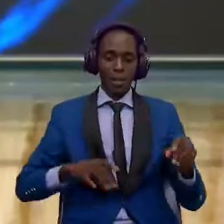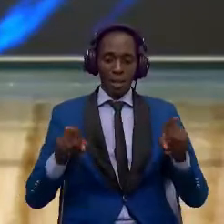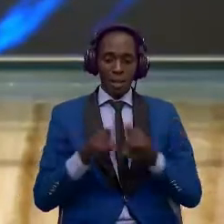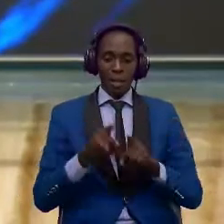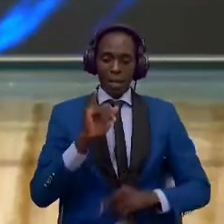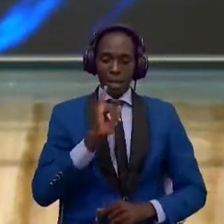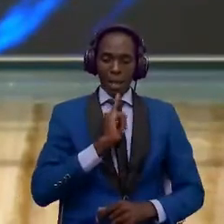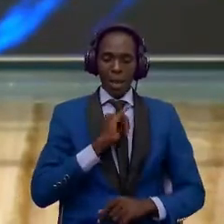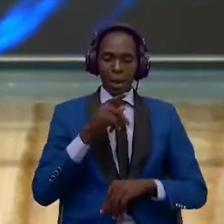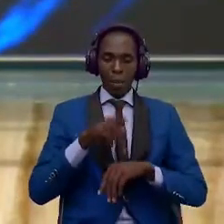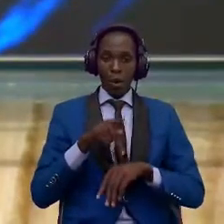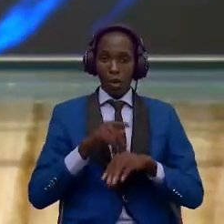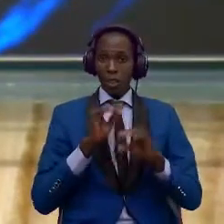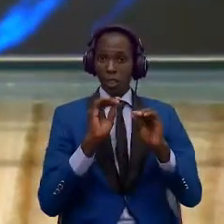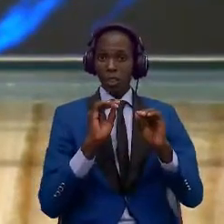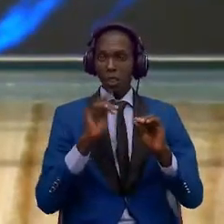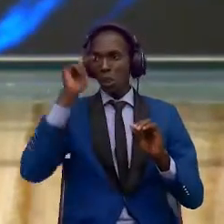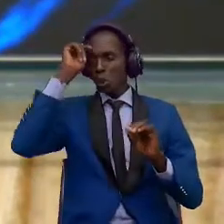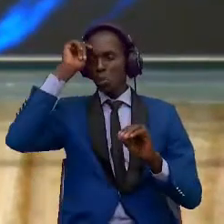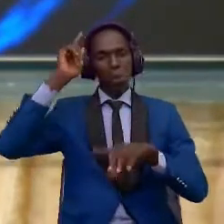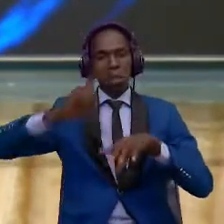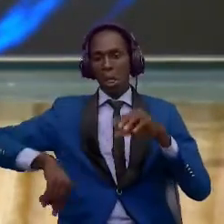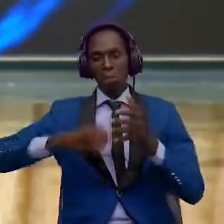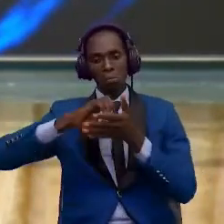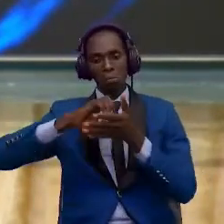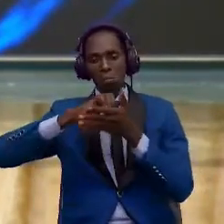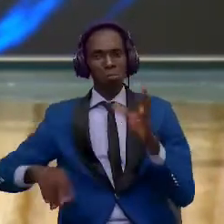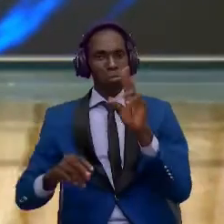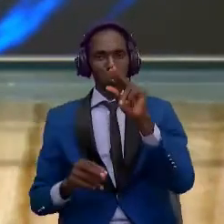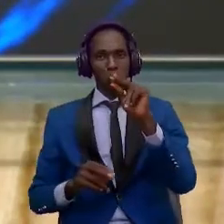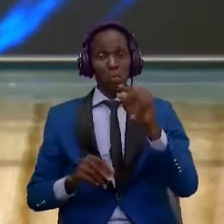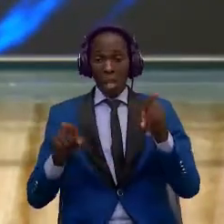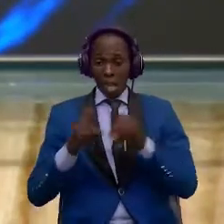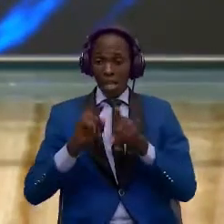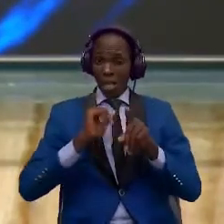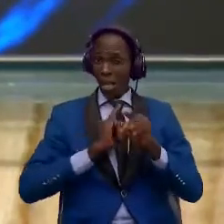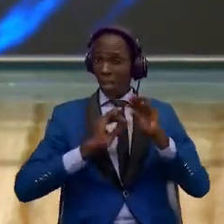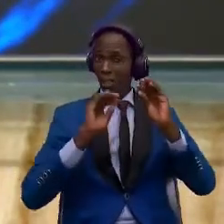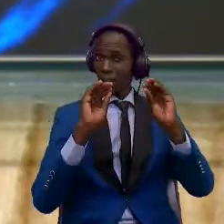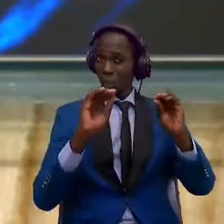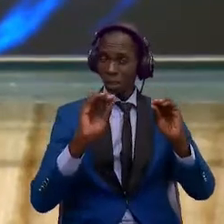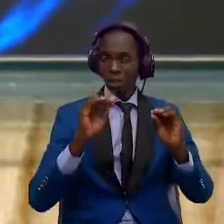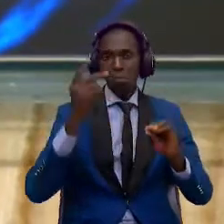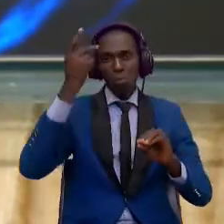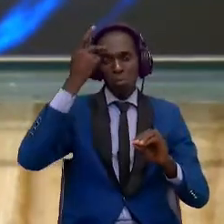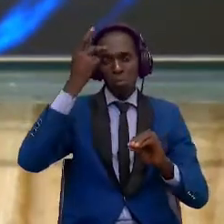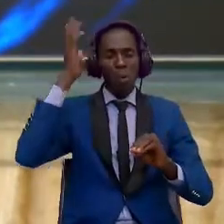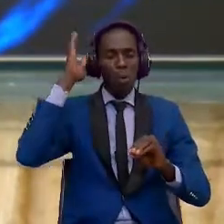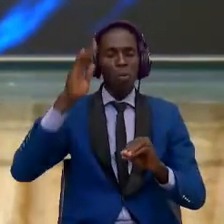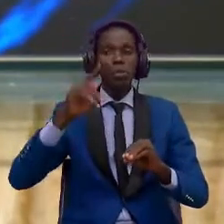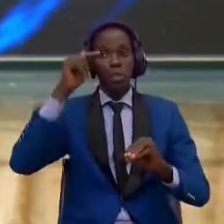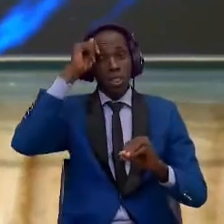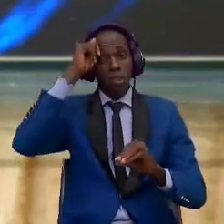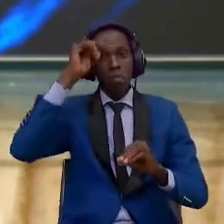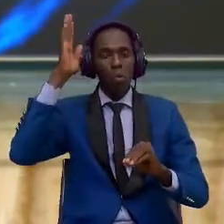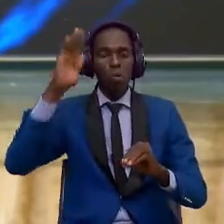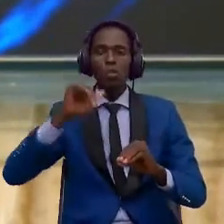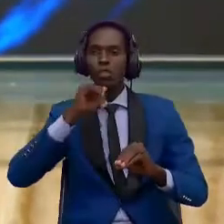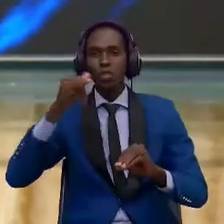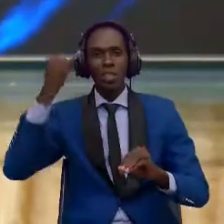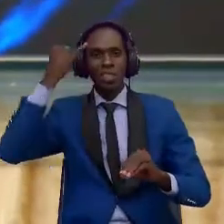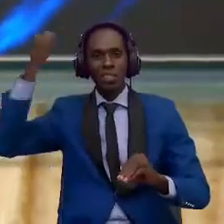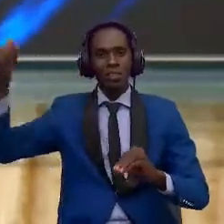He won't add, as I teach. He won't subtract, as I teach. He won't modify, as